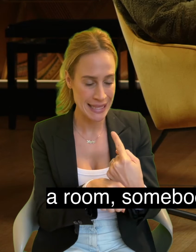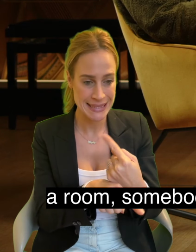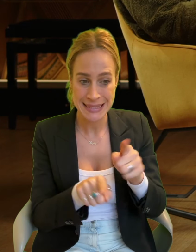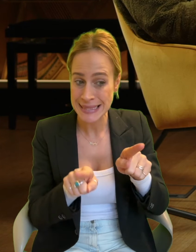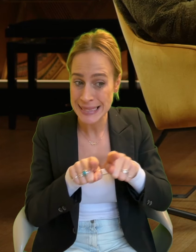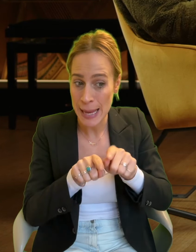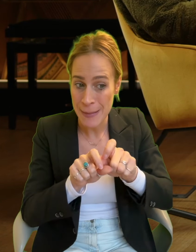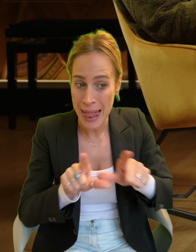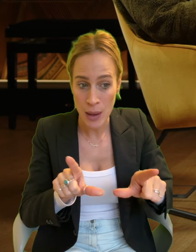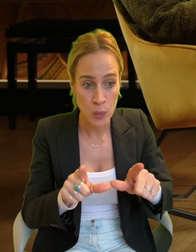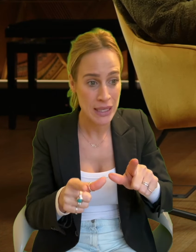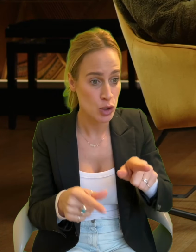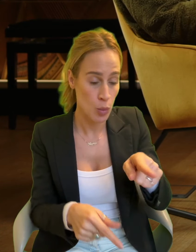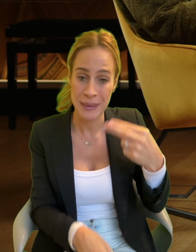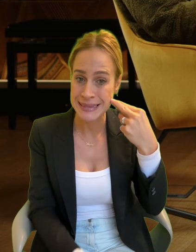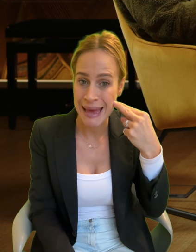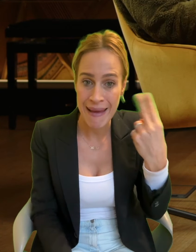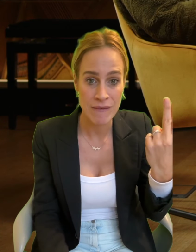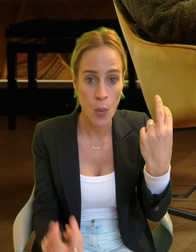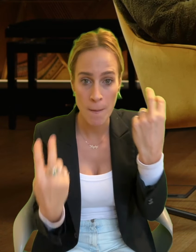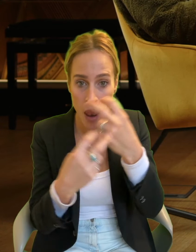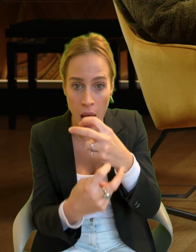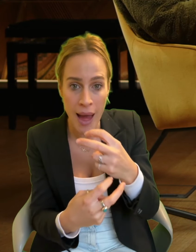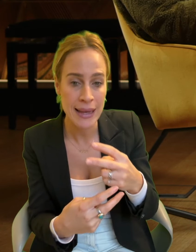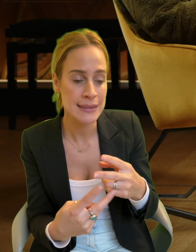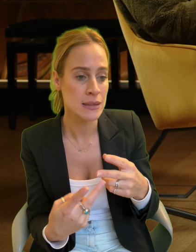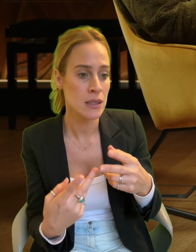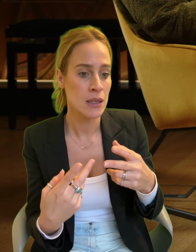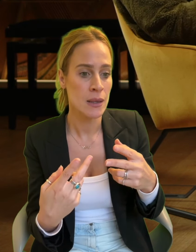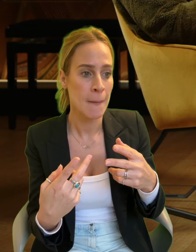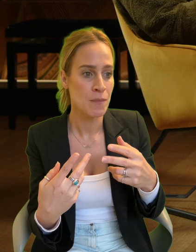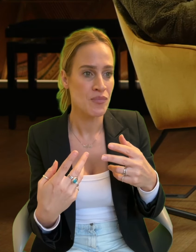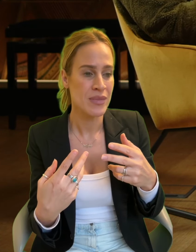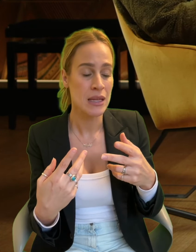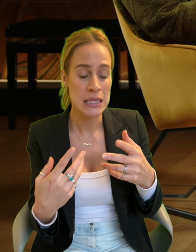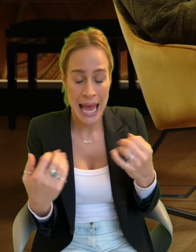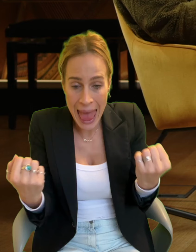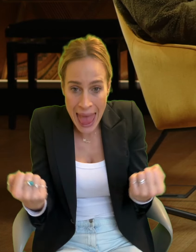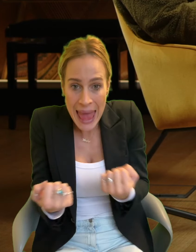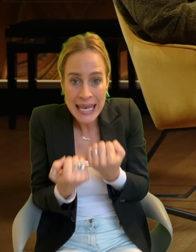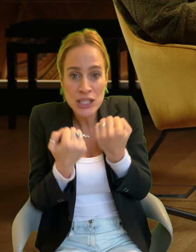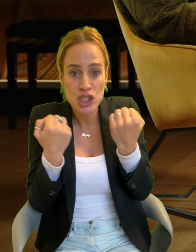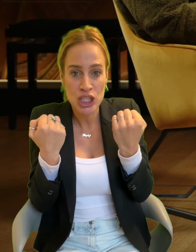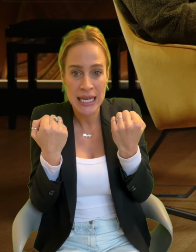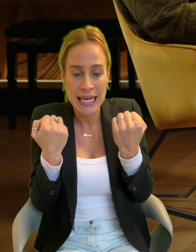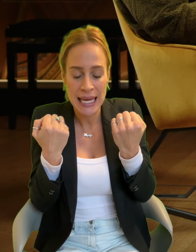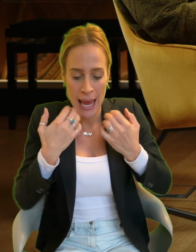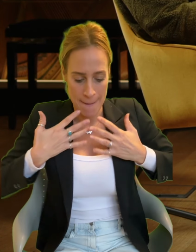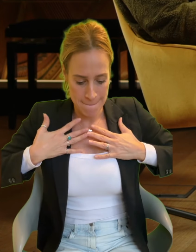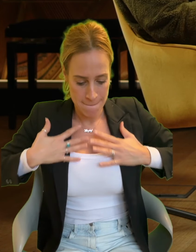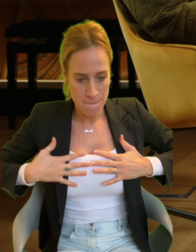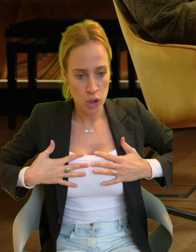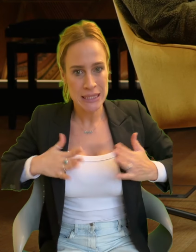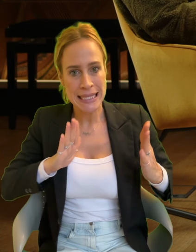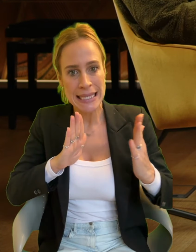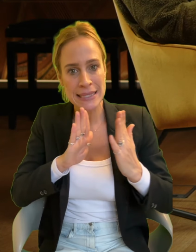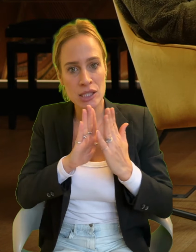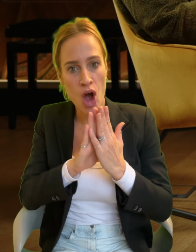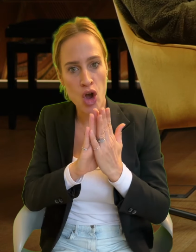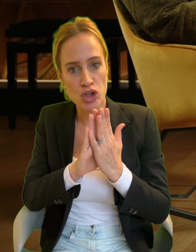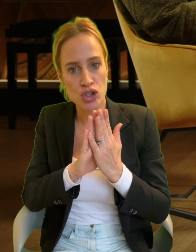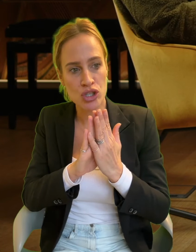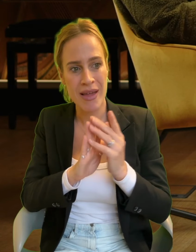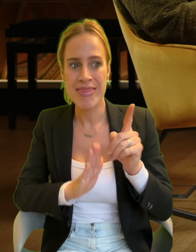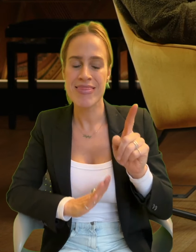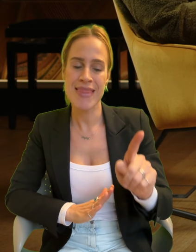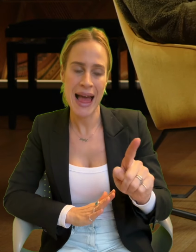somebody could be blind. Energy and just connection. The